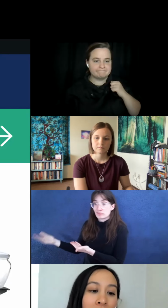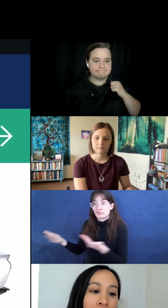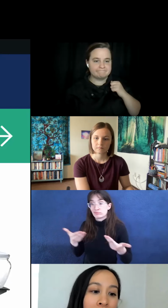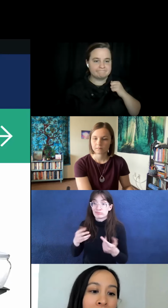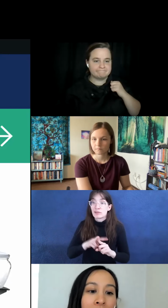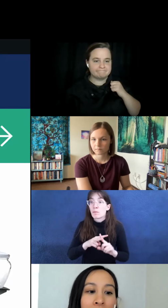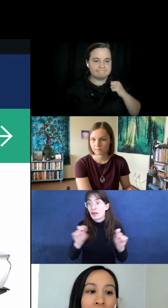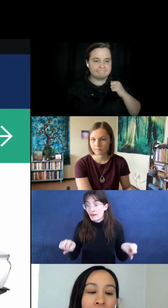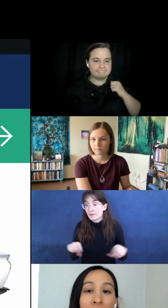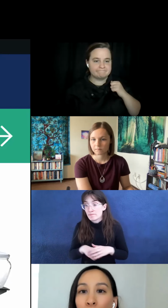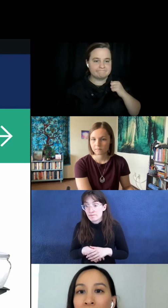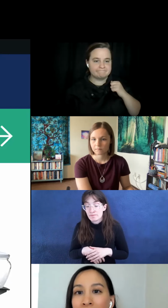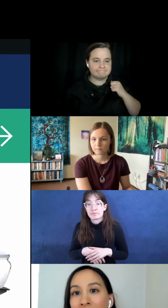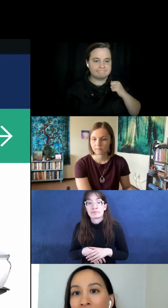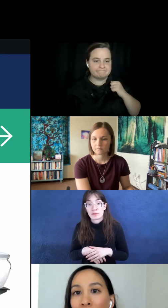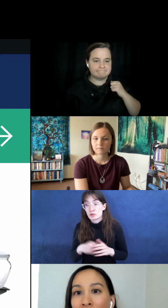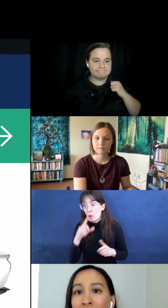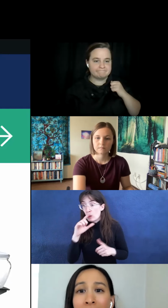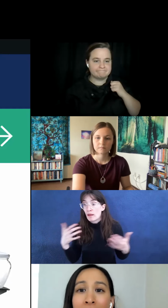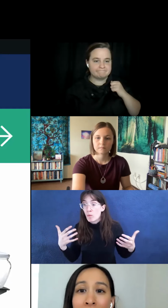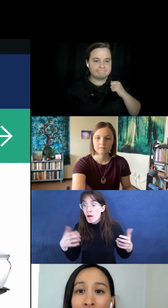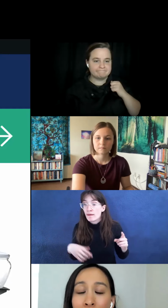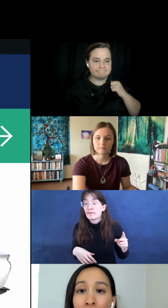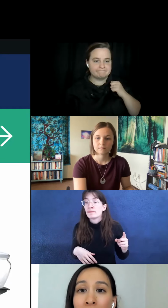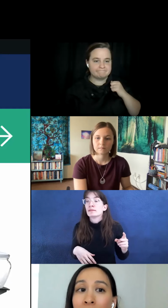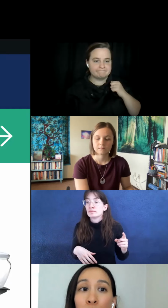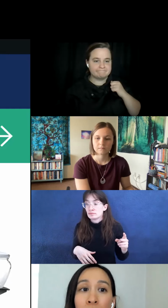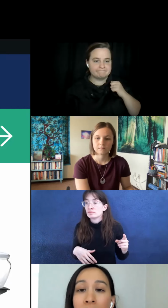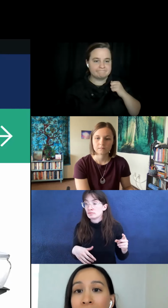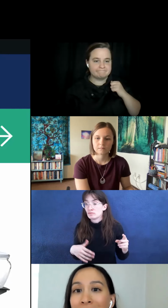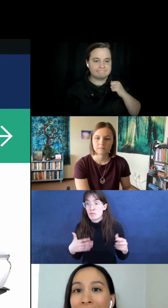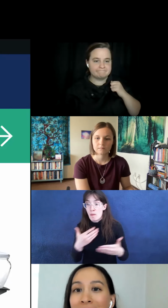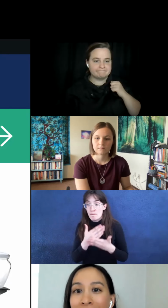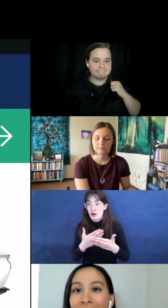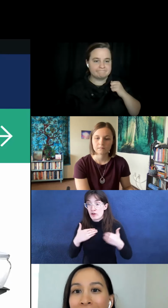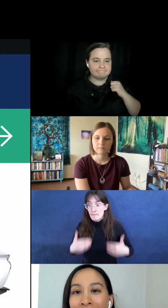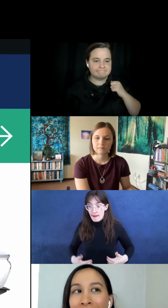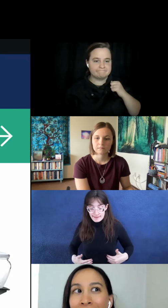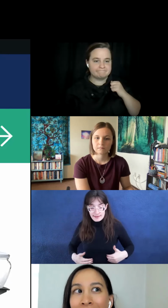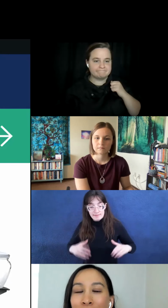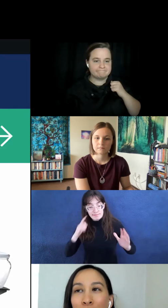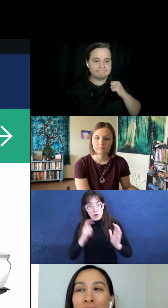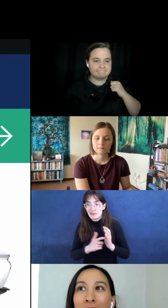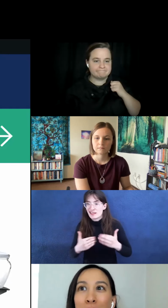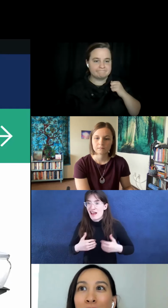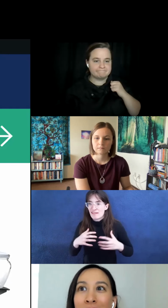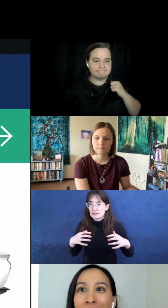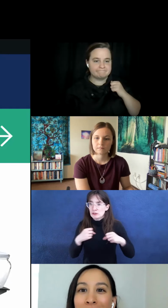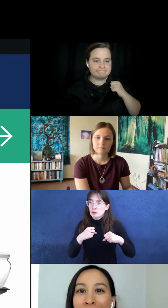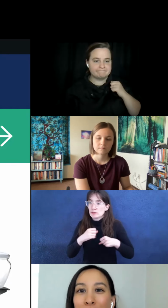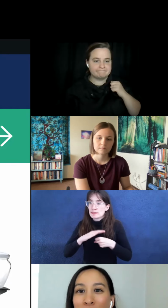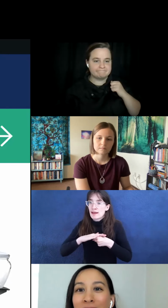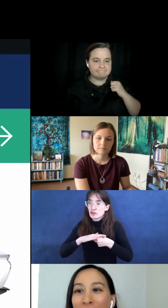look like is focusing on an area of your body in which there is tension. I don't know if you can hear it, but